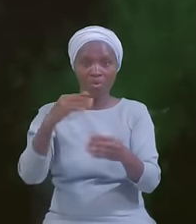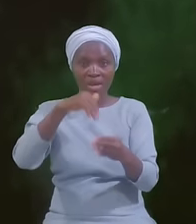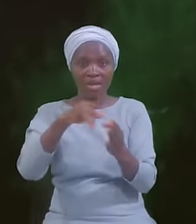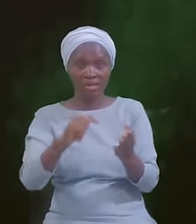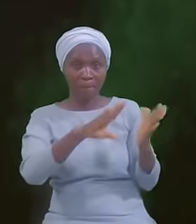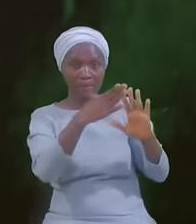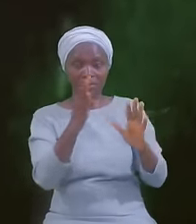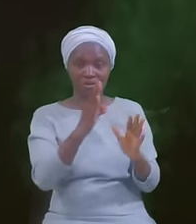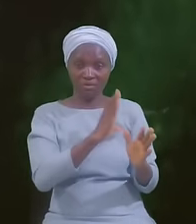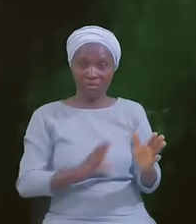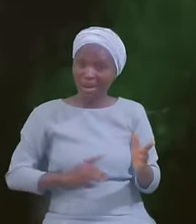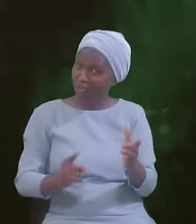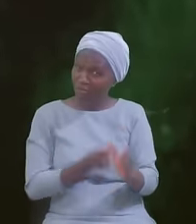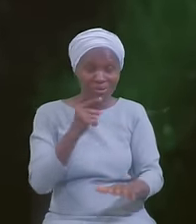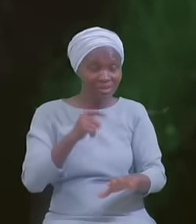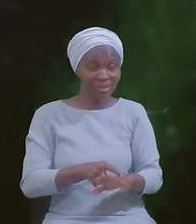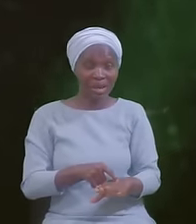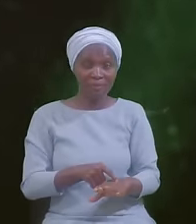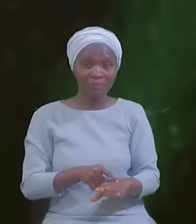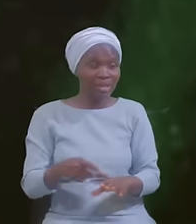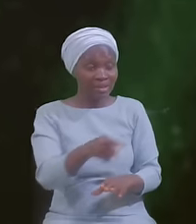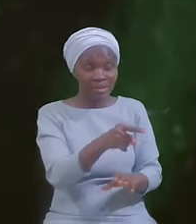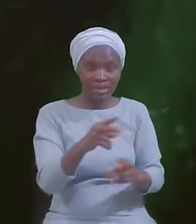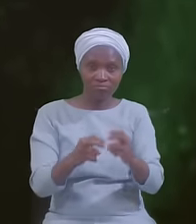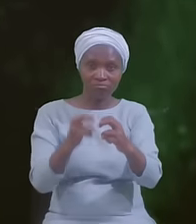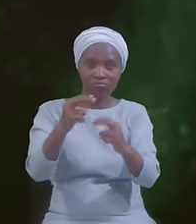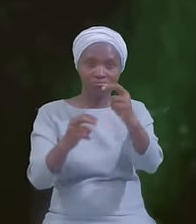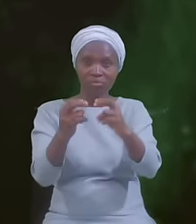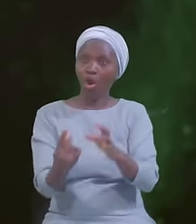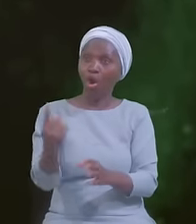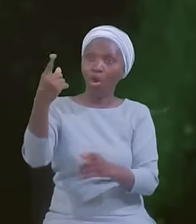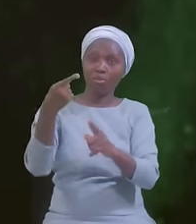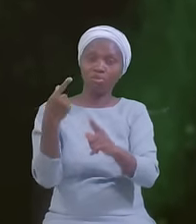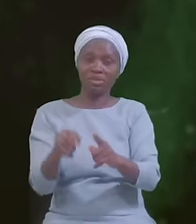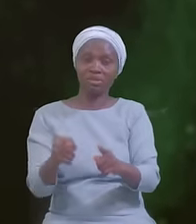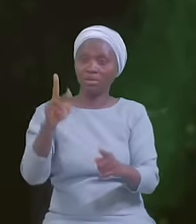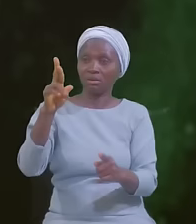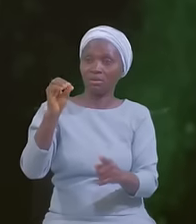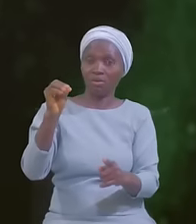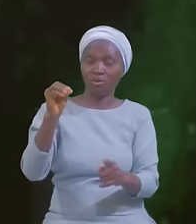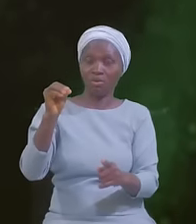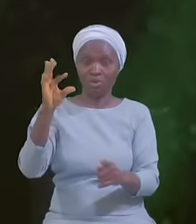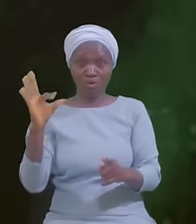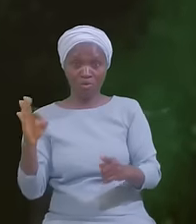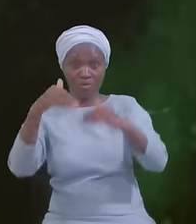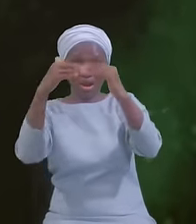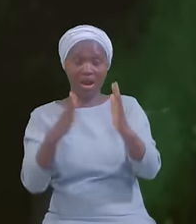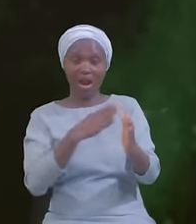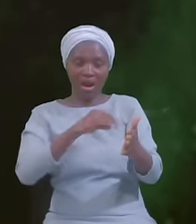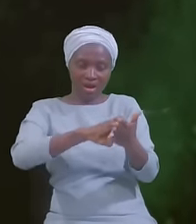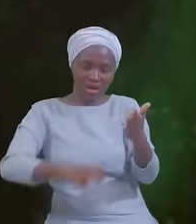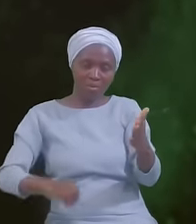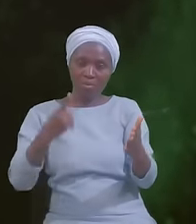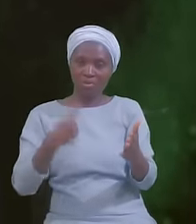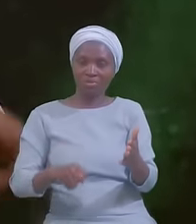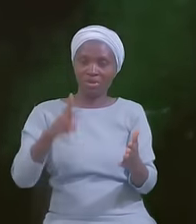the first time they'll climb up the roof and take away a tile. They